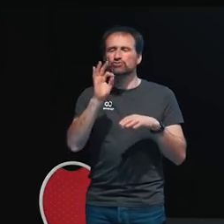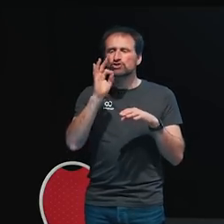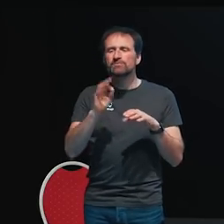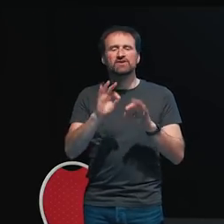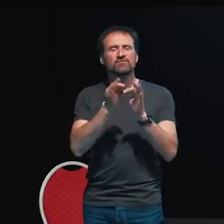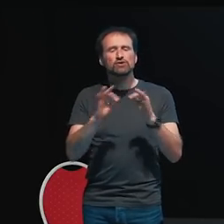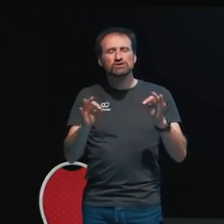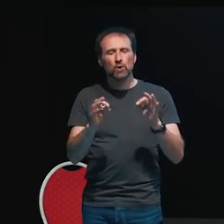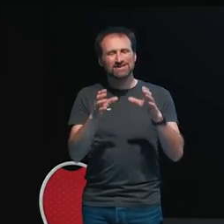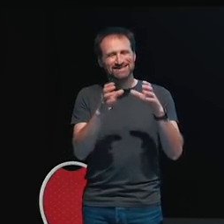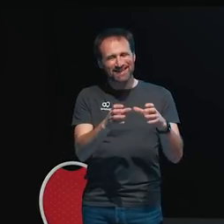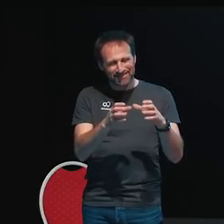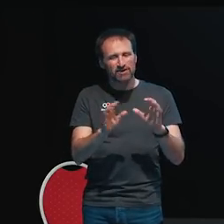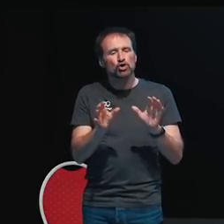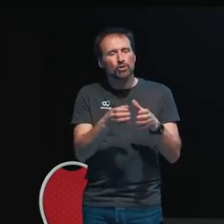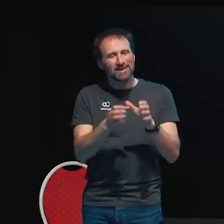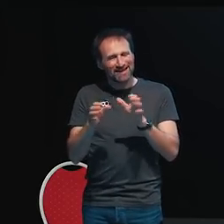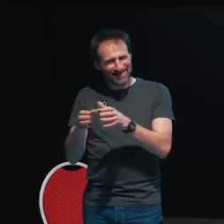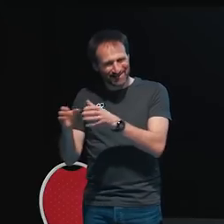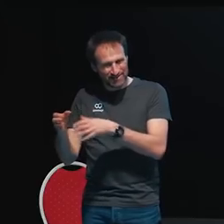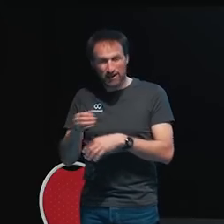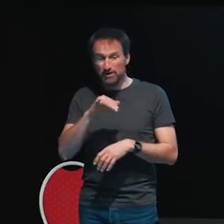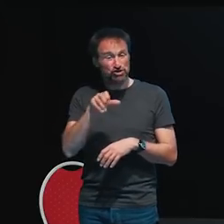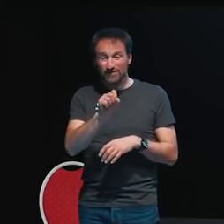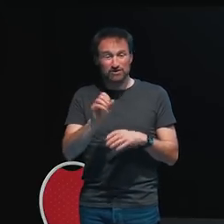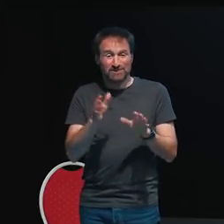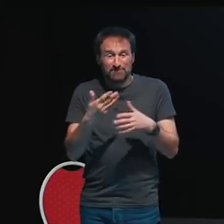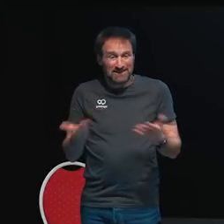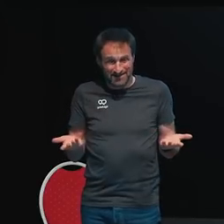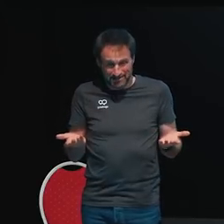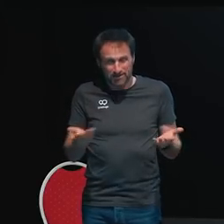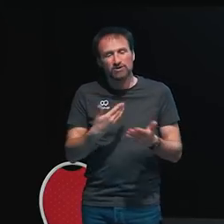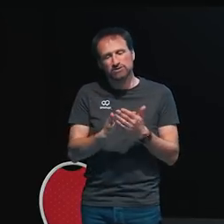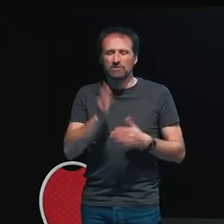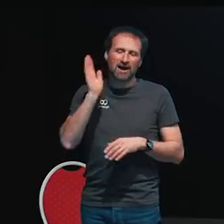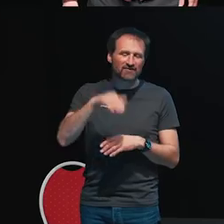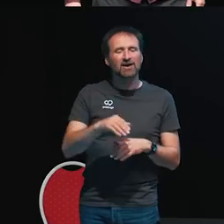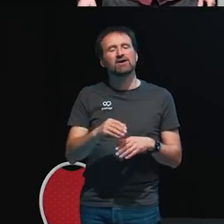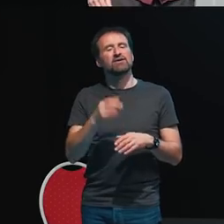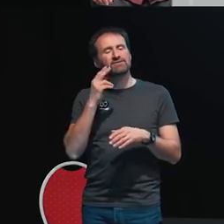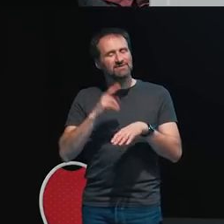but JavaScript didn't have modules yet, so what you did was you just introduced a namespace object.